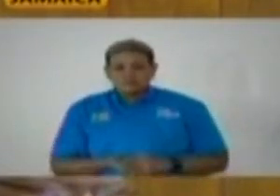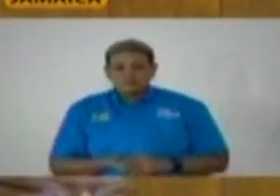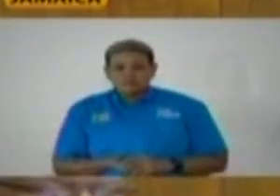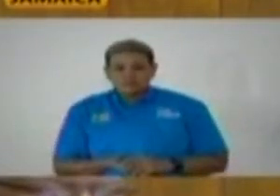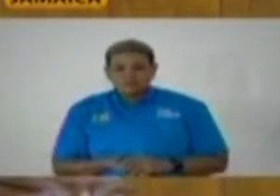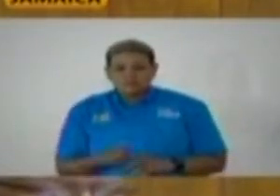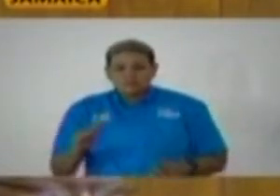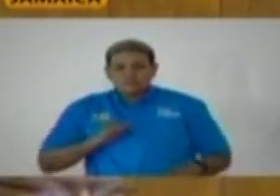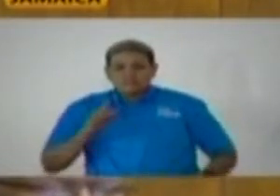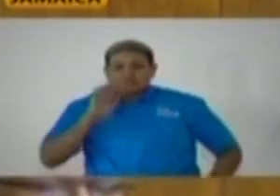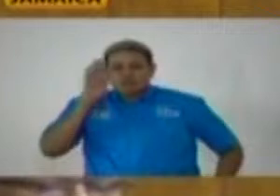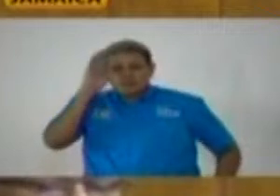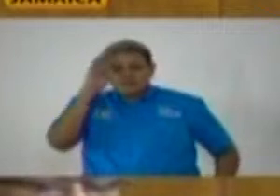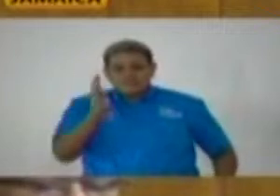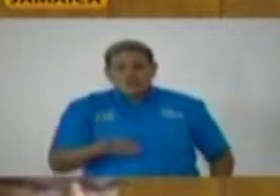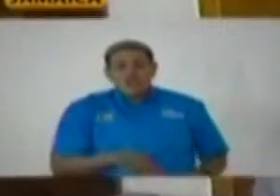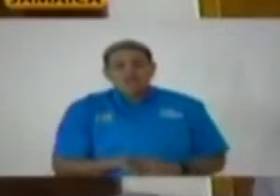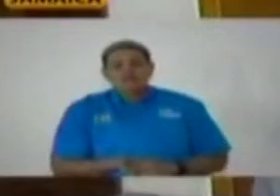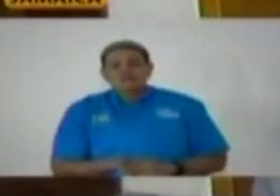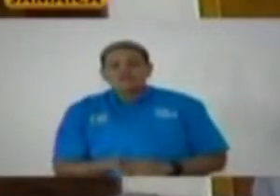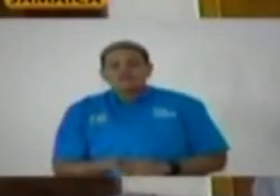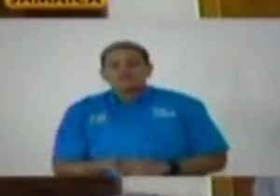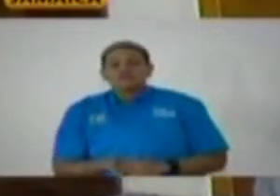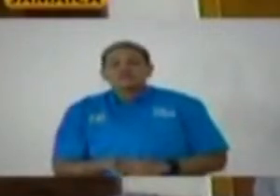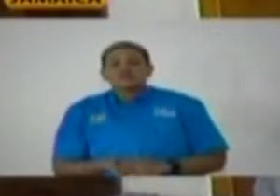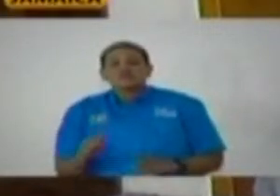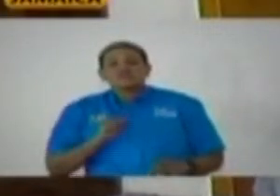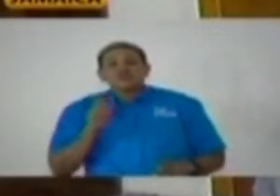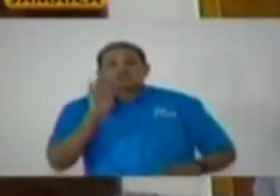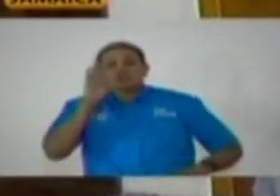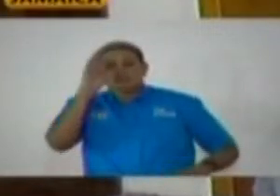frank with you. The hiring practices. All right?